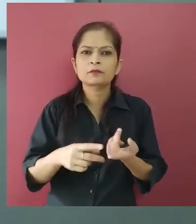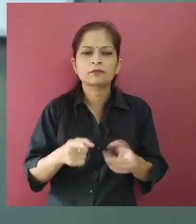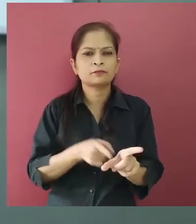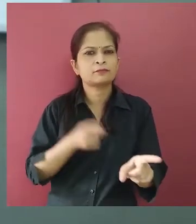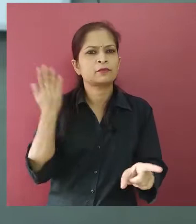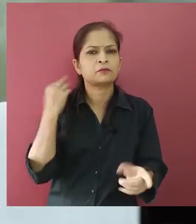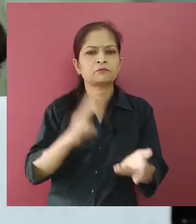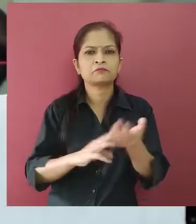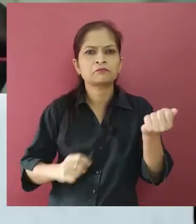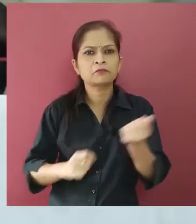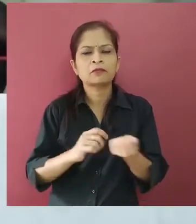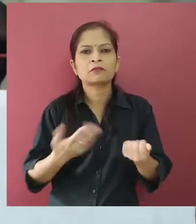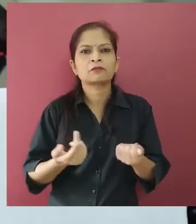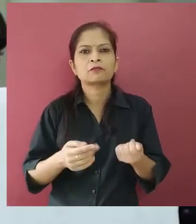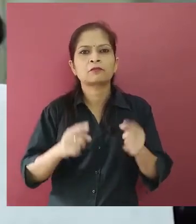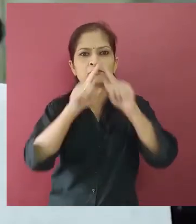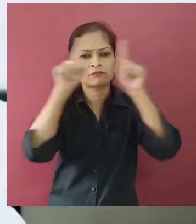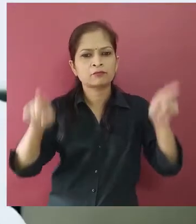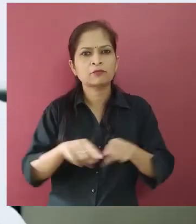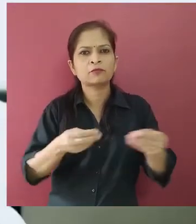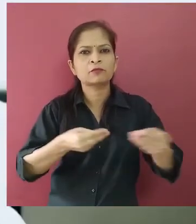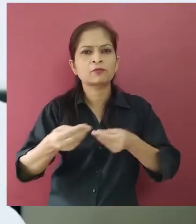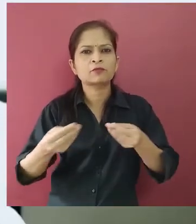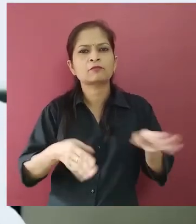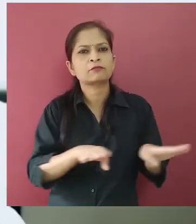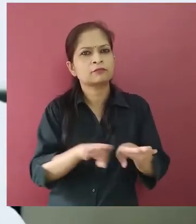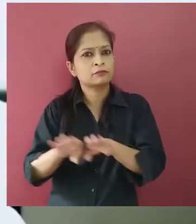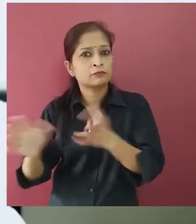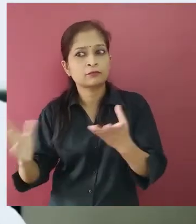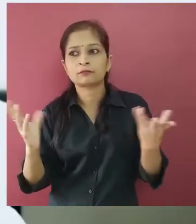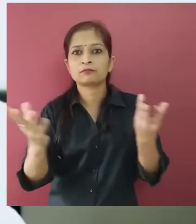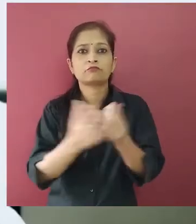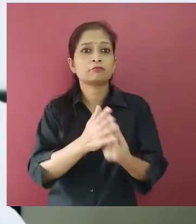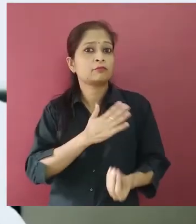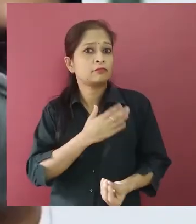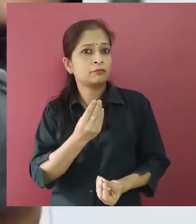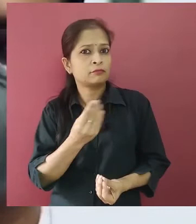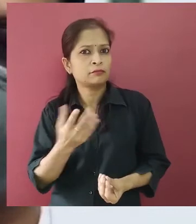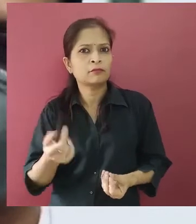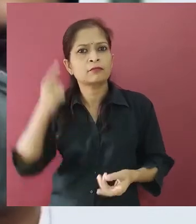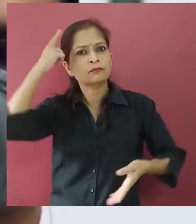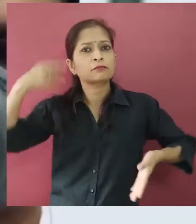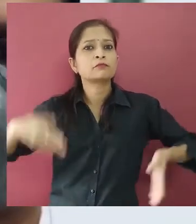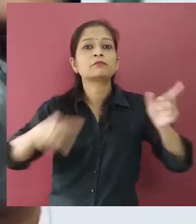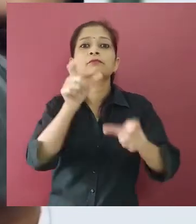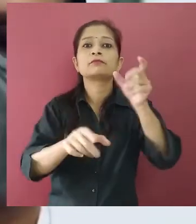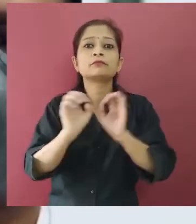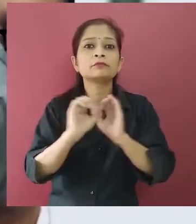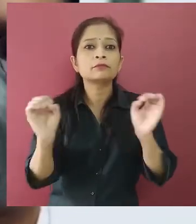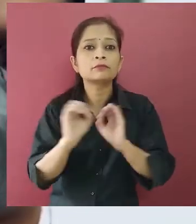Suddenly, at the end of March, there was a lockdown. Yes, that was the very scary period for us. The whole streets were